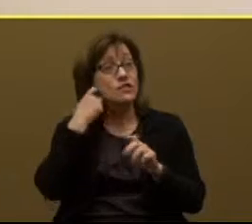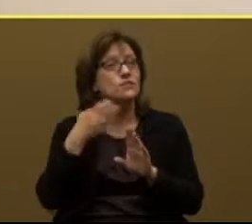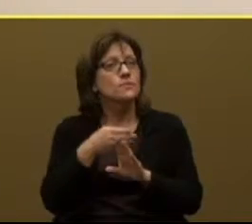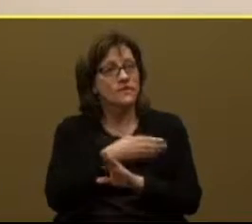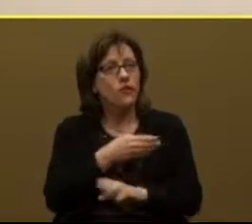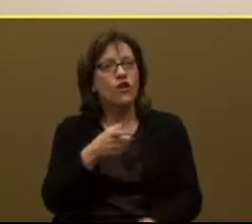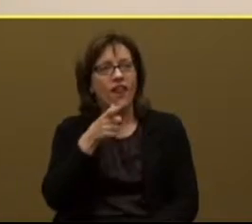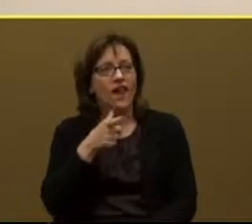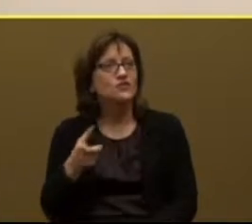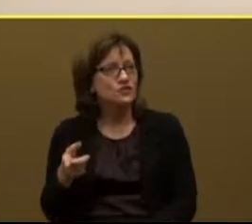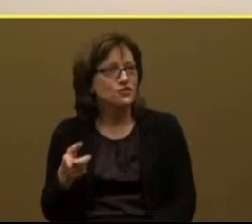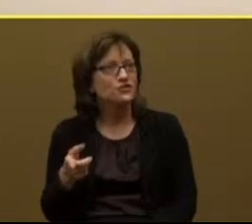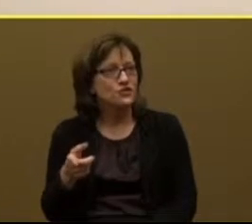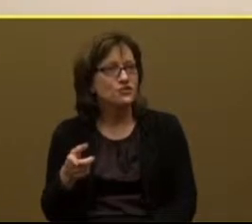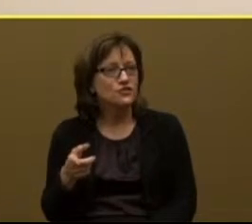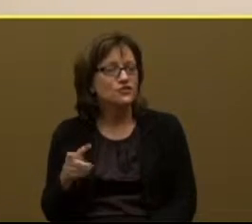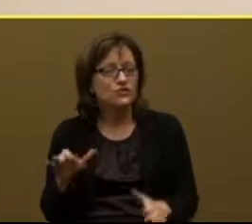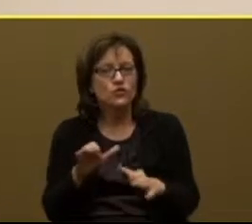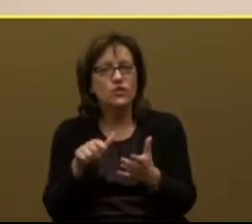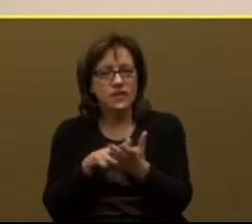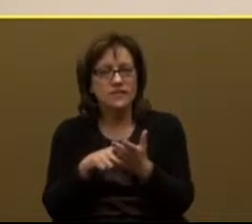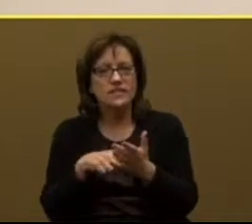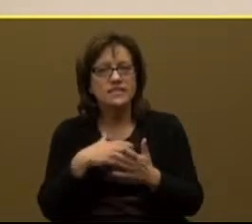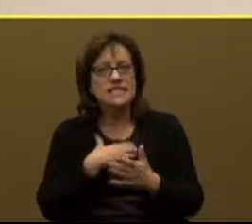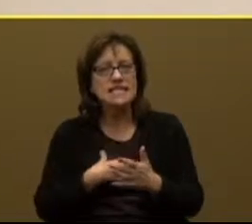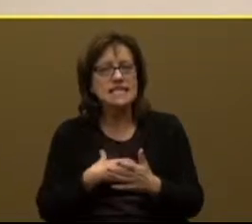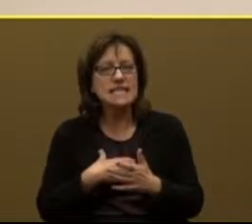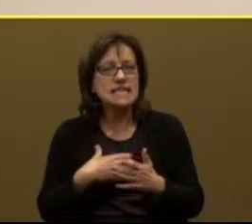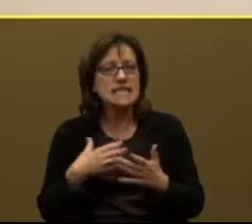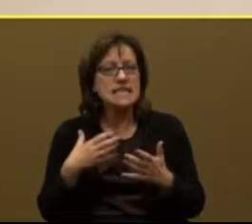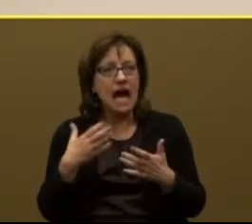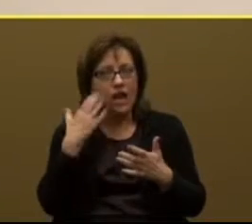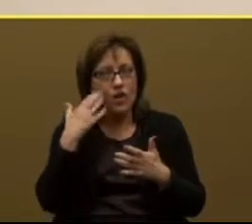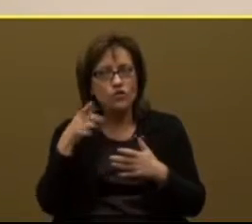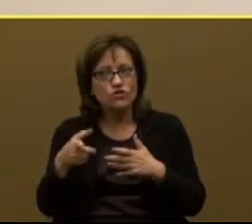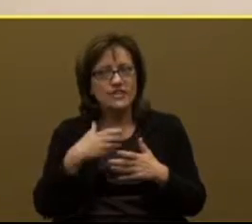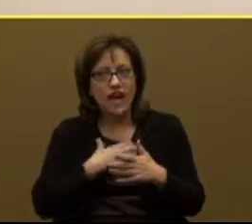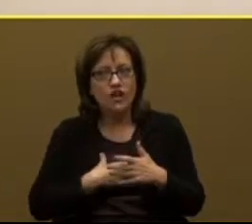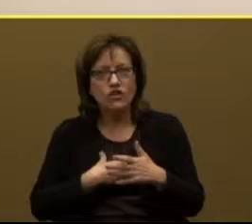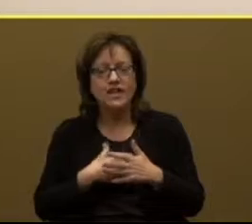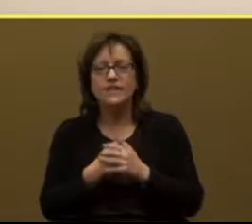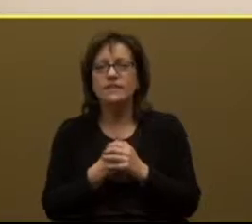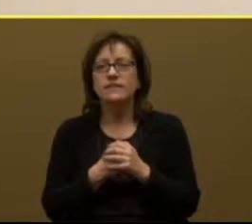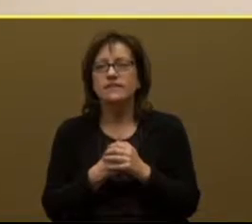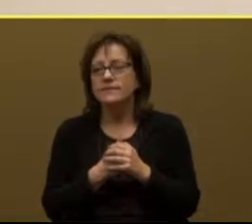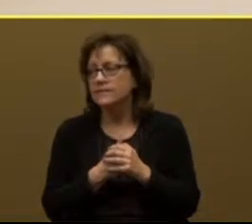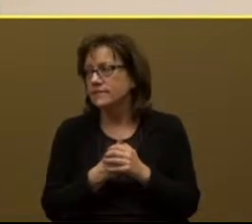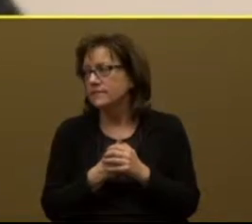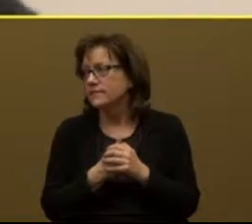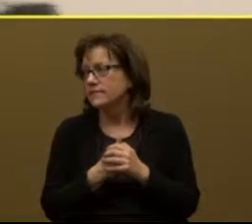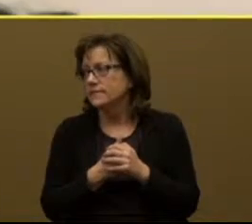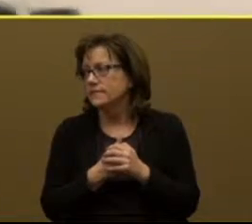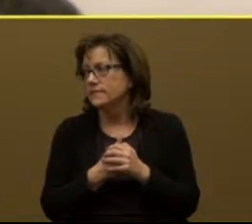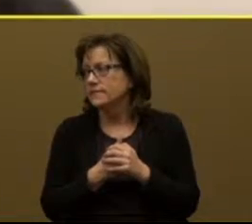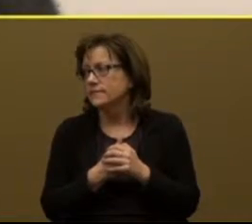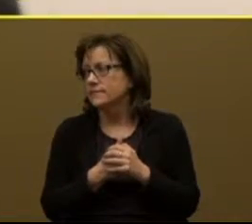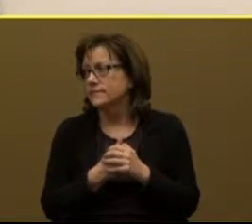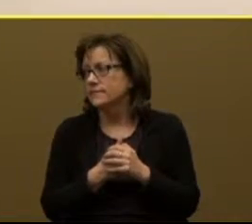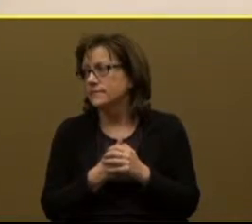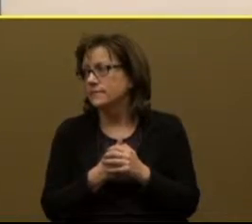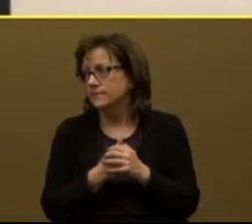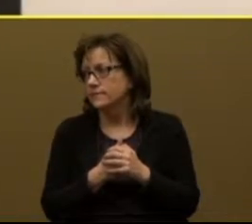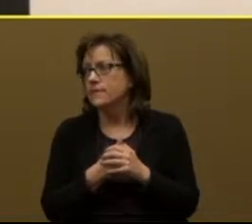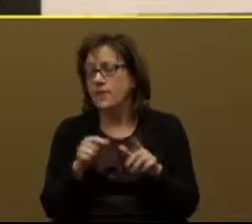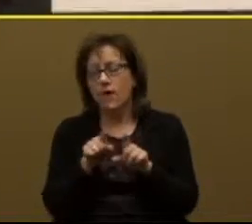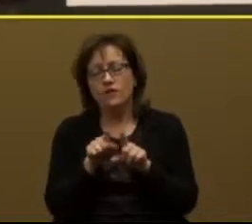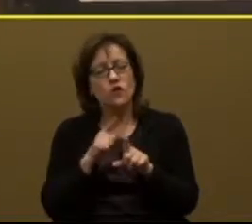Before lunch, okay? During that snack time when I know she's hungry. So I'm also going to be collecting data